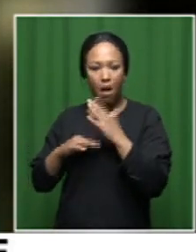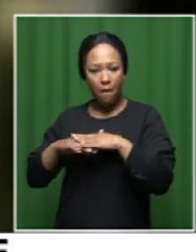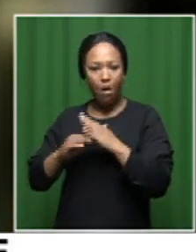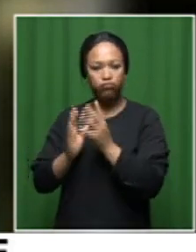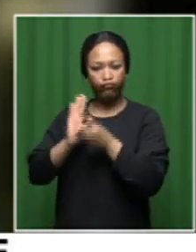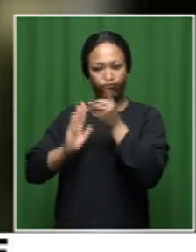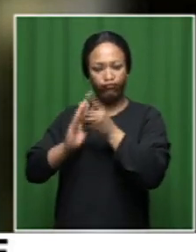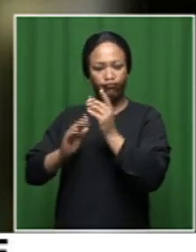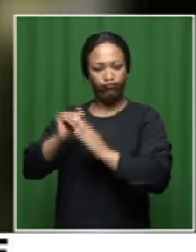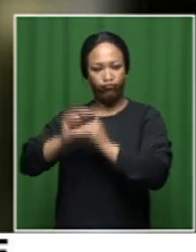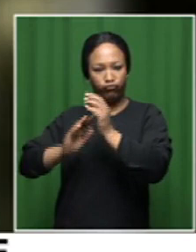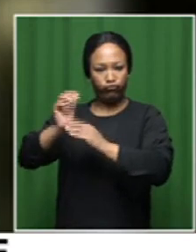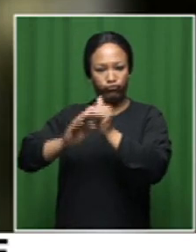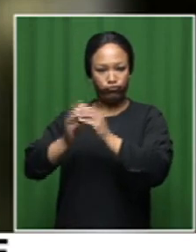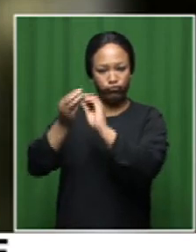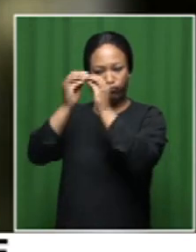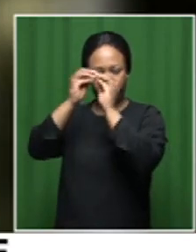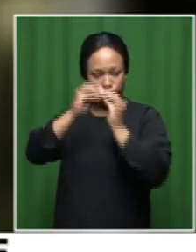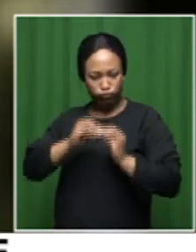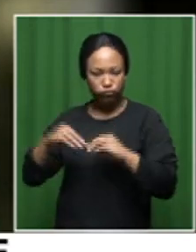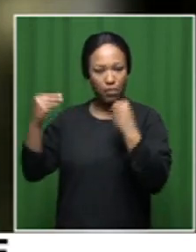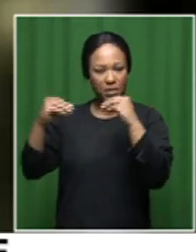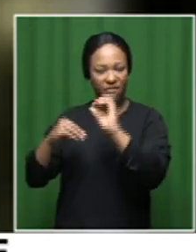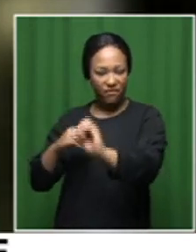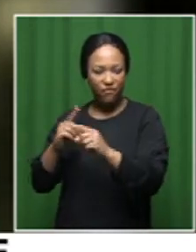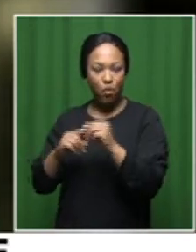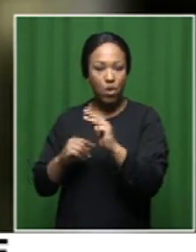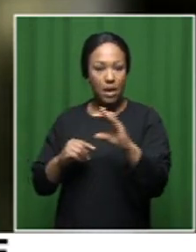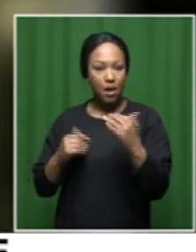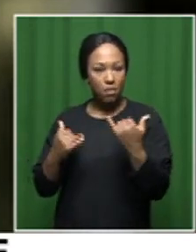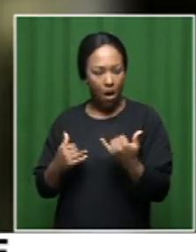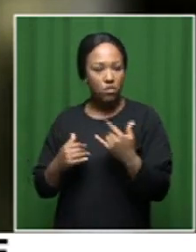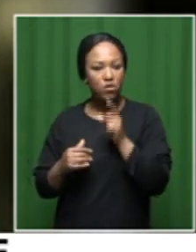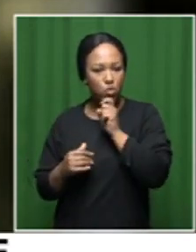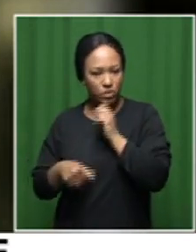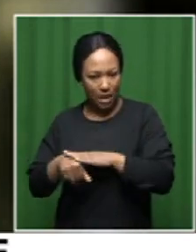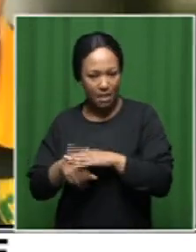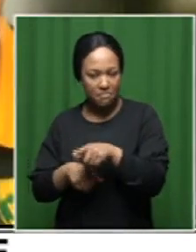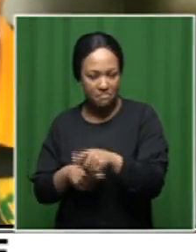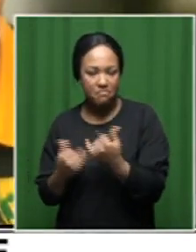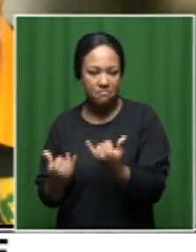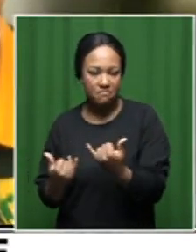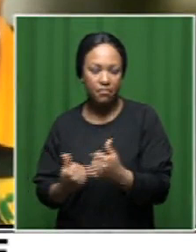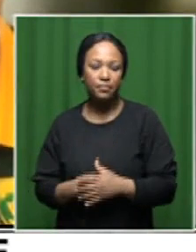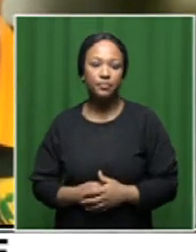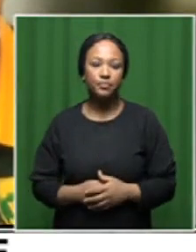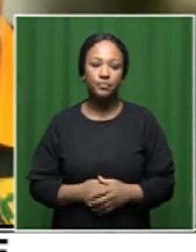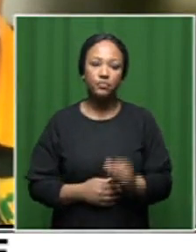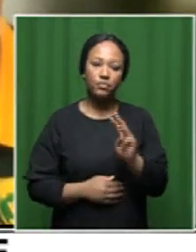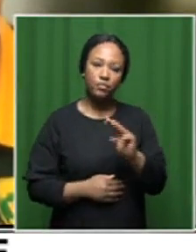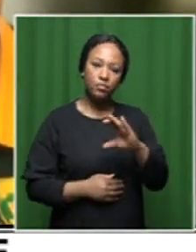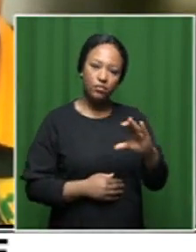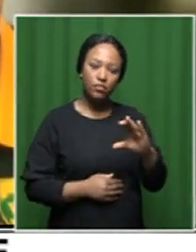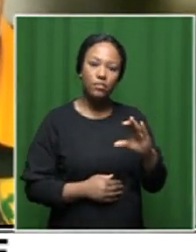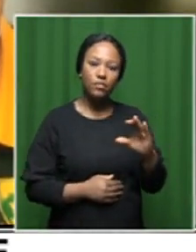massive demand out here, there's massive value out in the Western Cape, and they're certainly taking advantage of that. Mm-hmm. And the Western Cape,